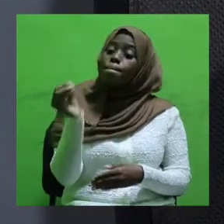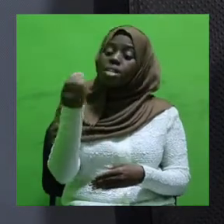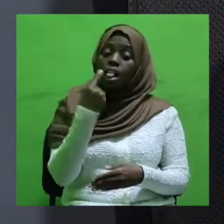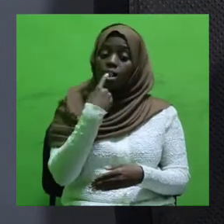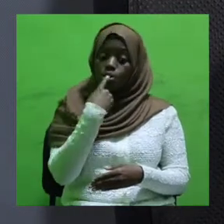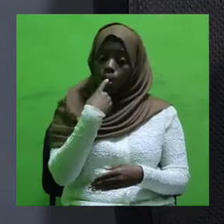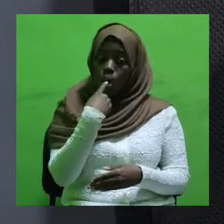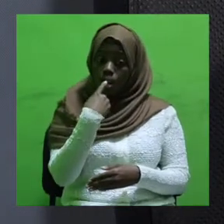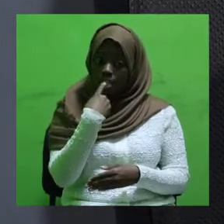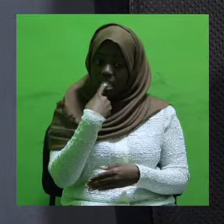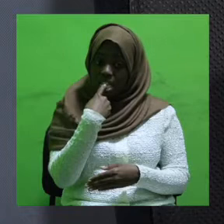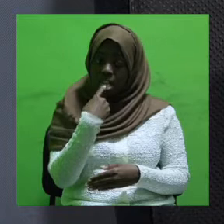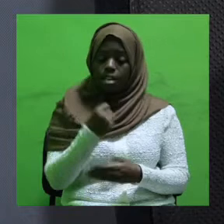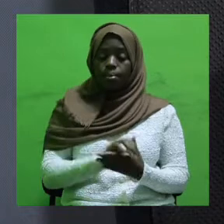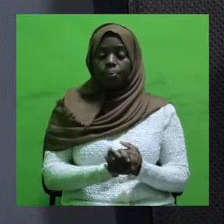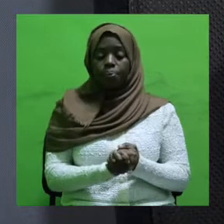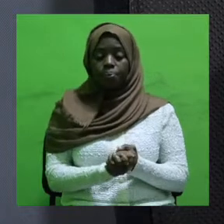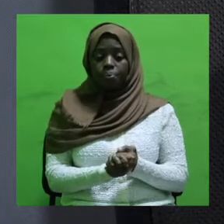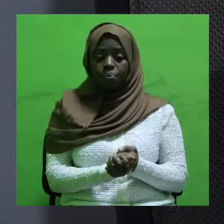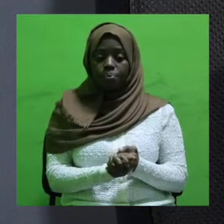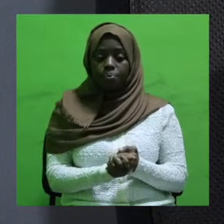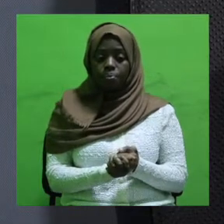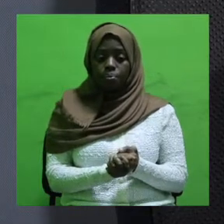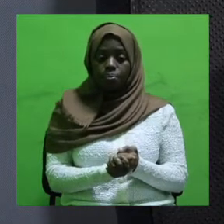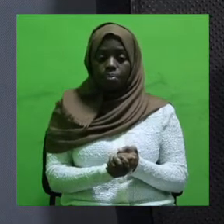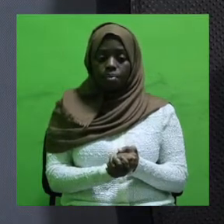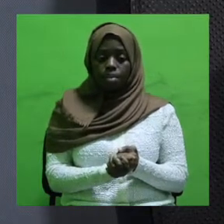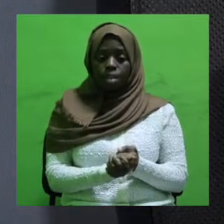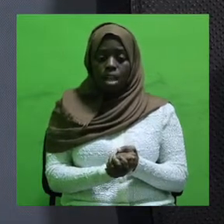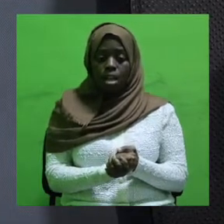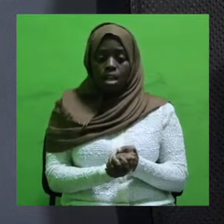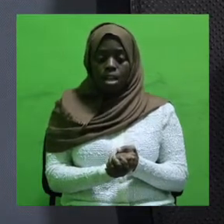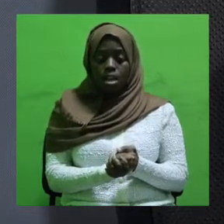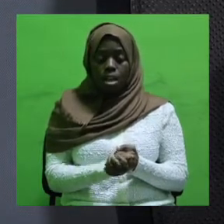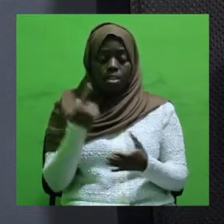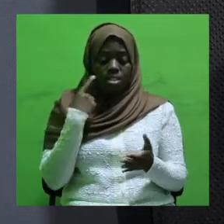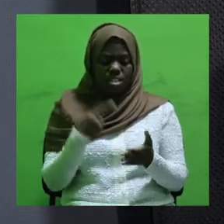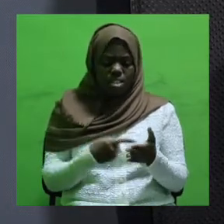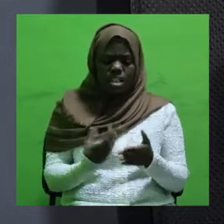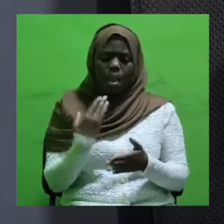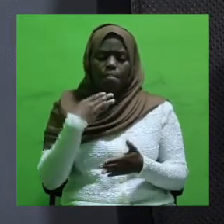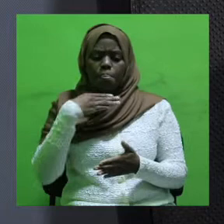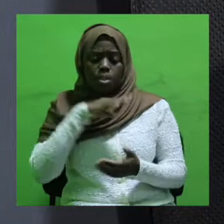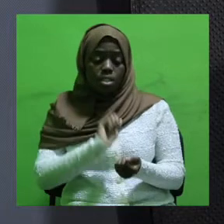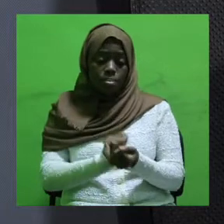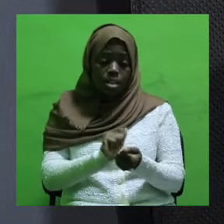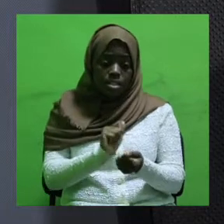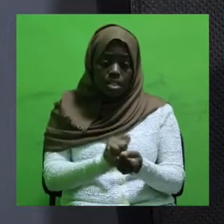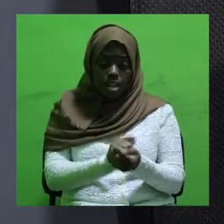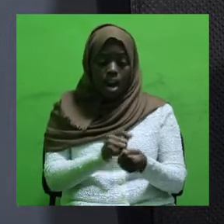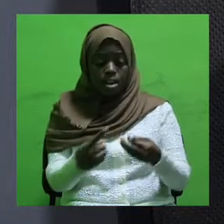be glucose, these can be amino acids. Such important materials are